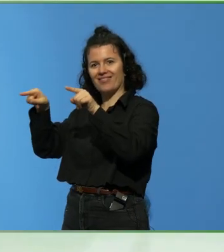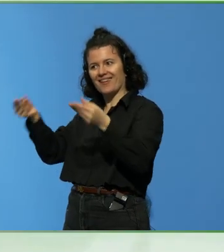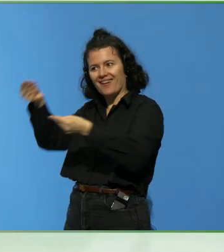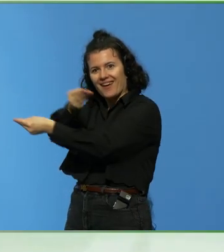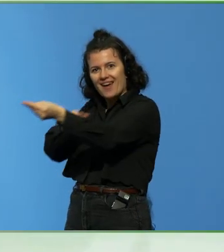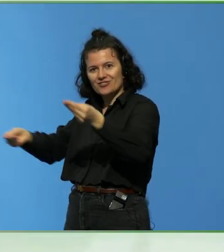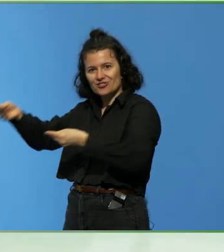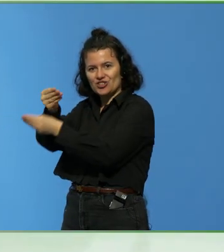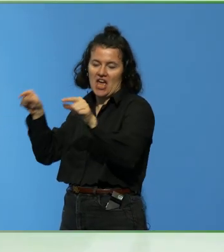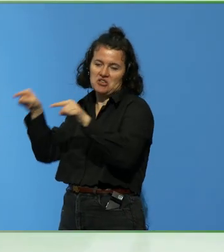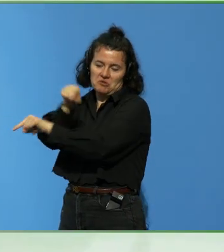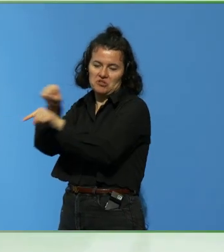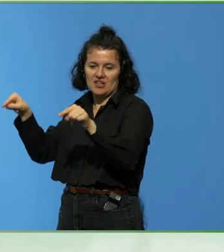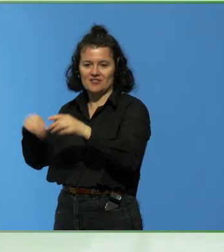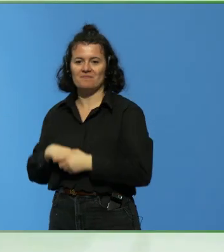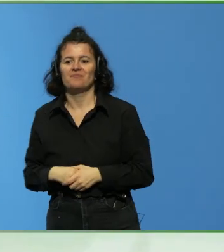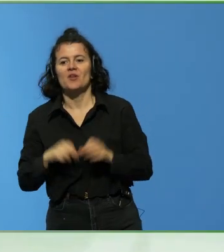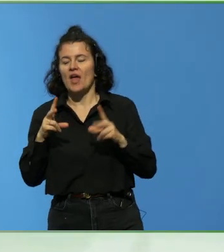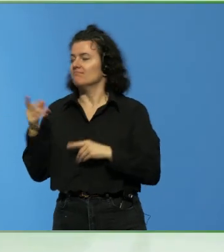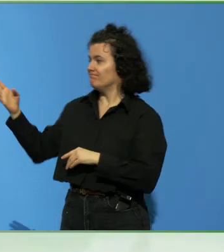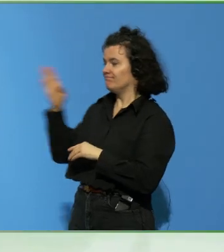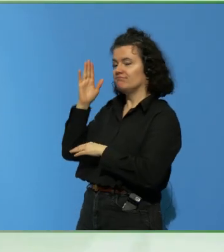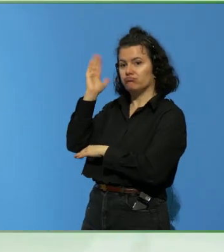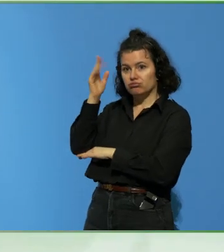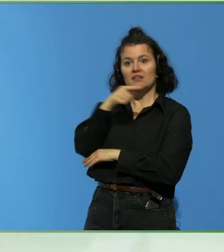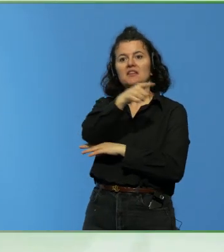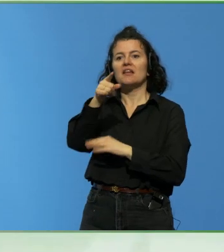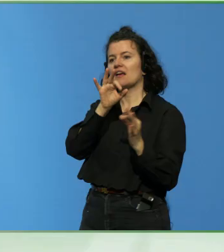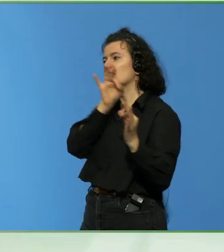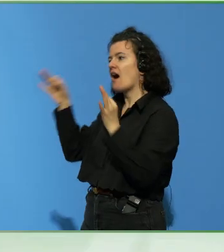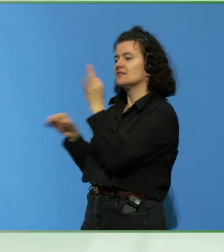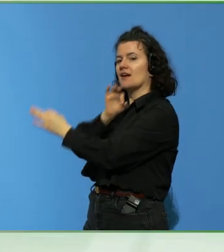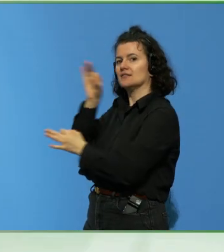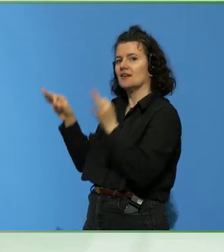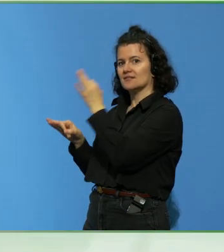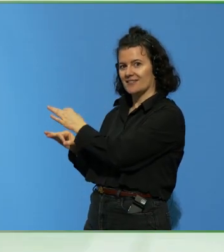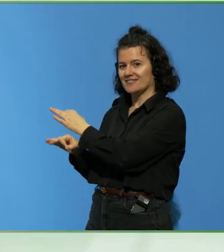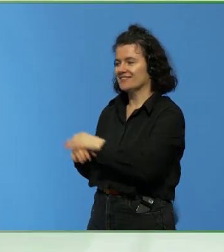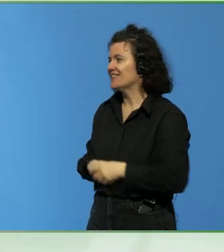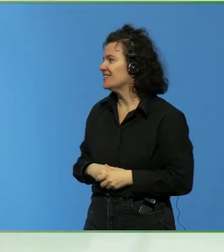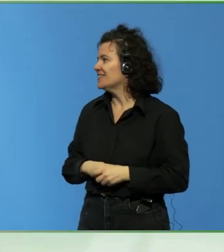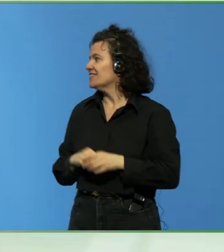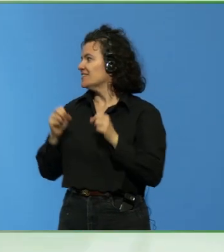and answers at the end of our session. So today, I'm going to pass the clicker. You can do your clicker.